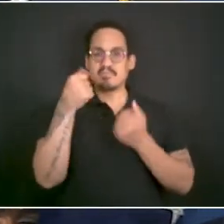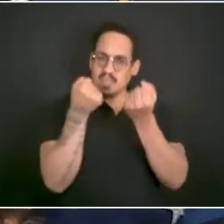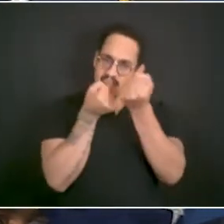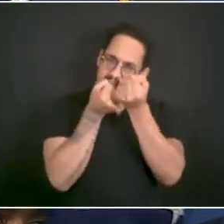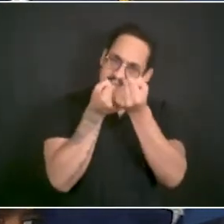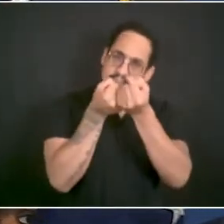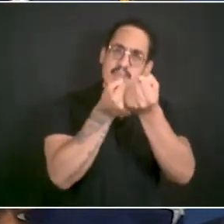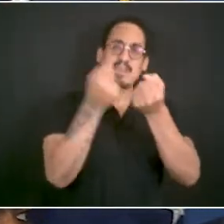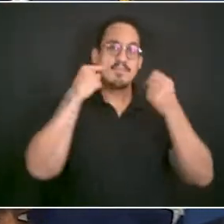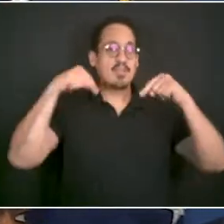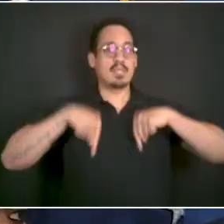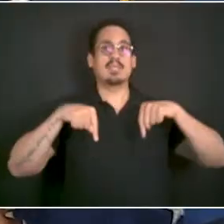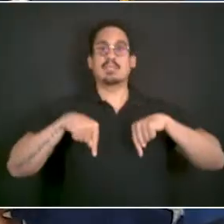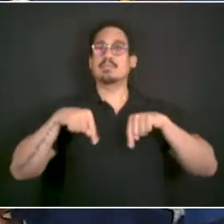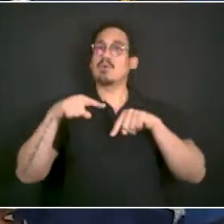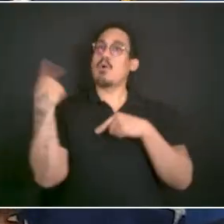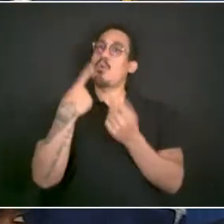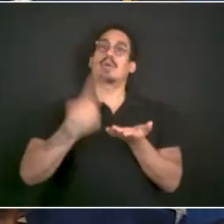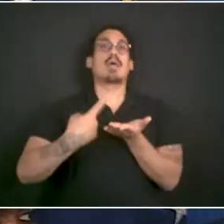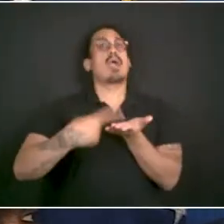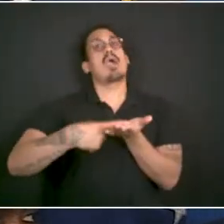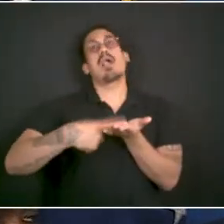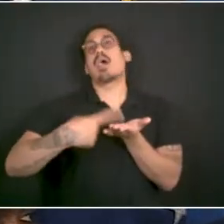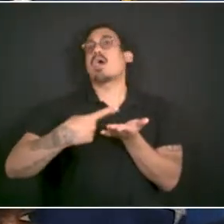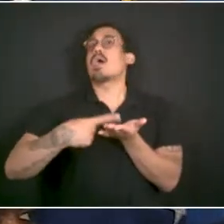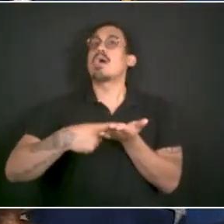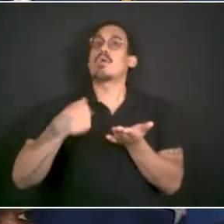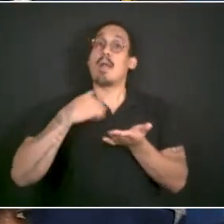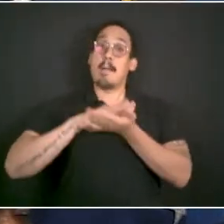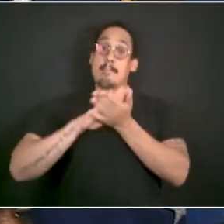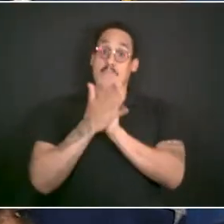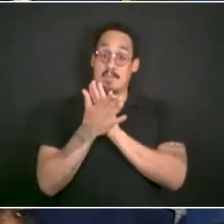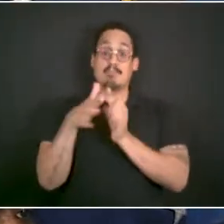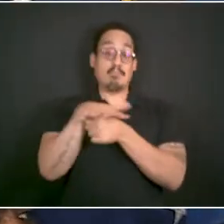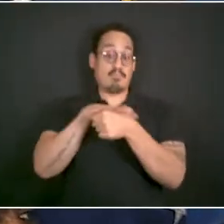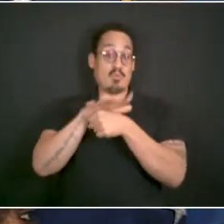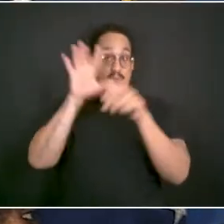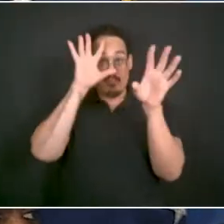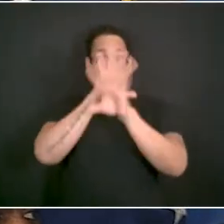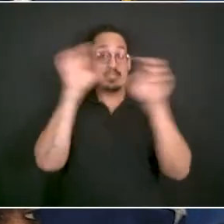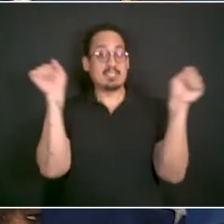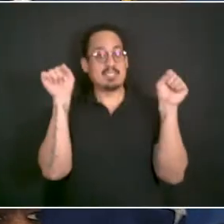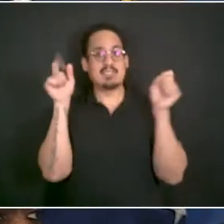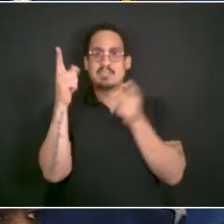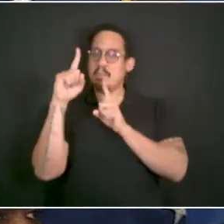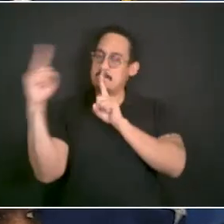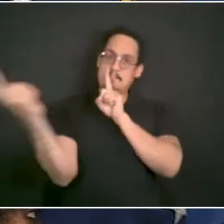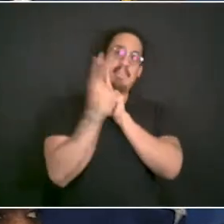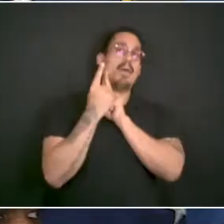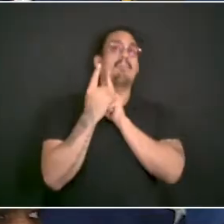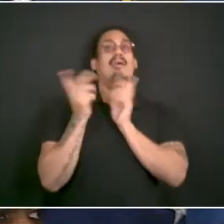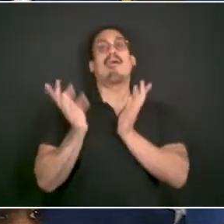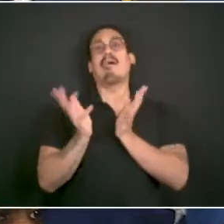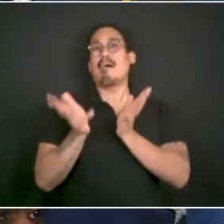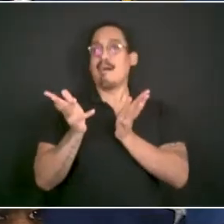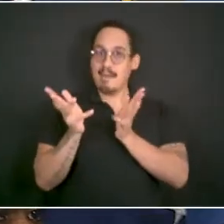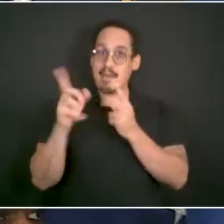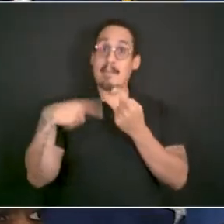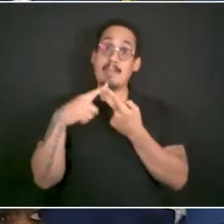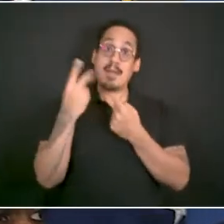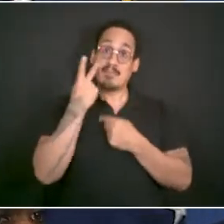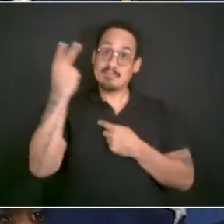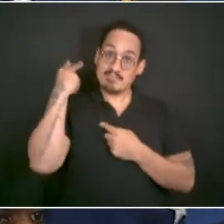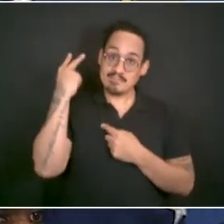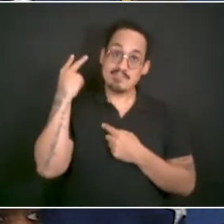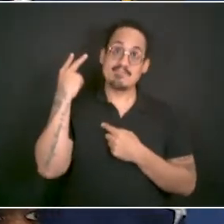about it when I became borough president. And even though he's not here in this room, his legacy is truly eternal. And this memorial will be a